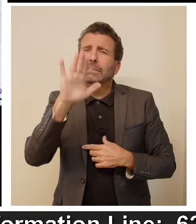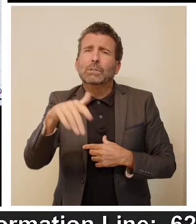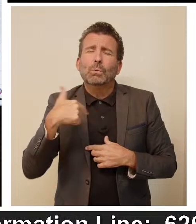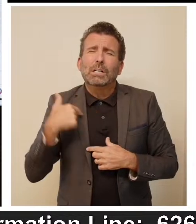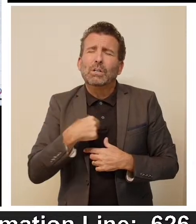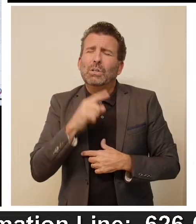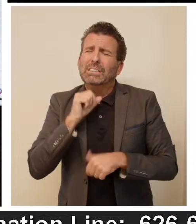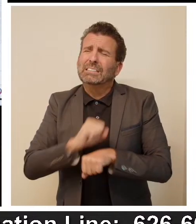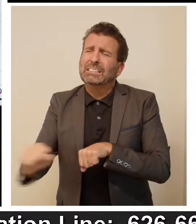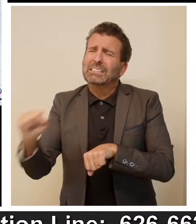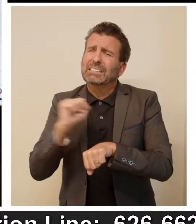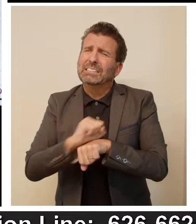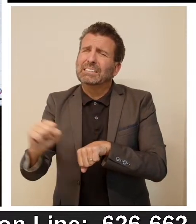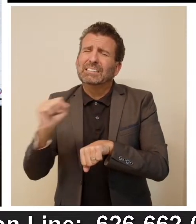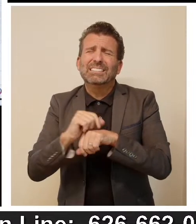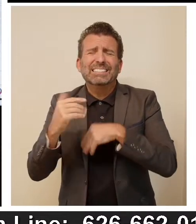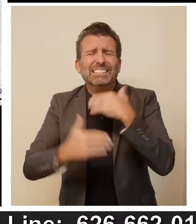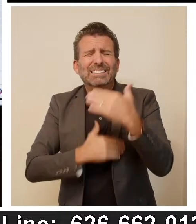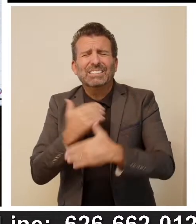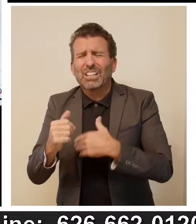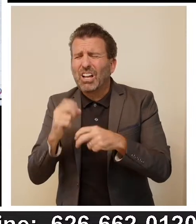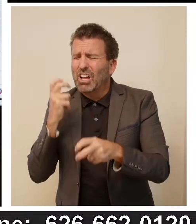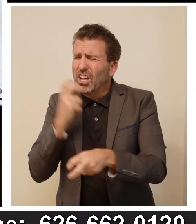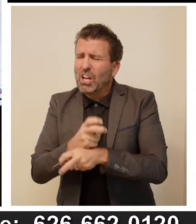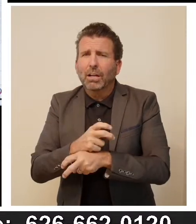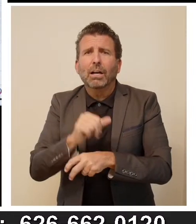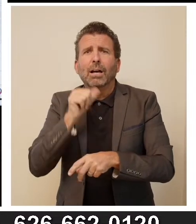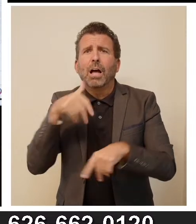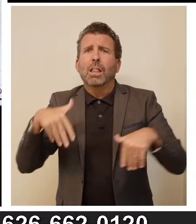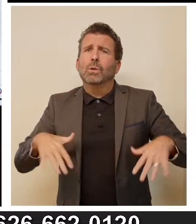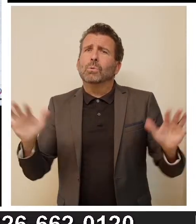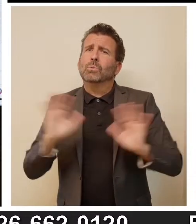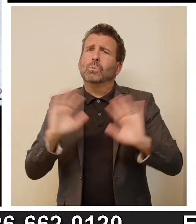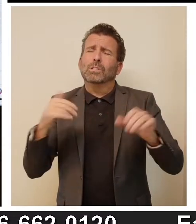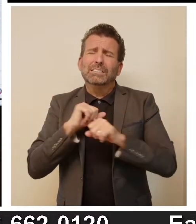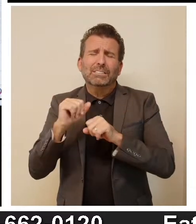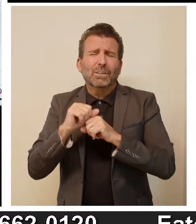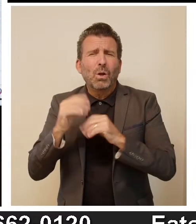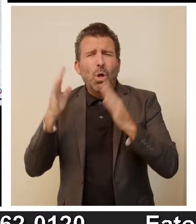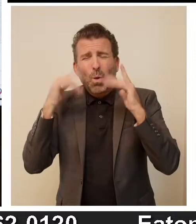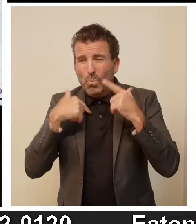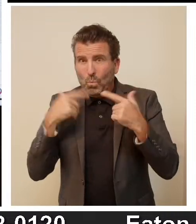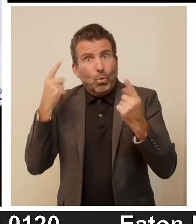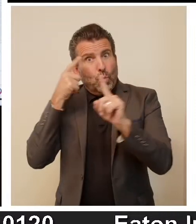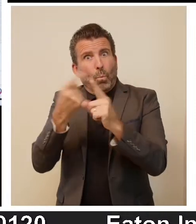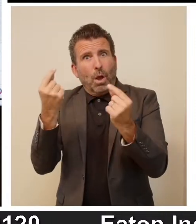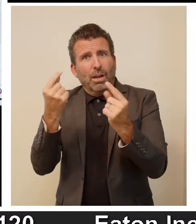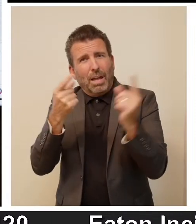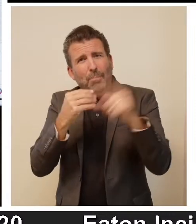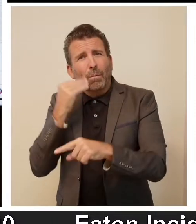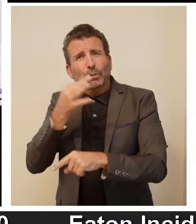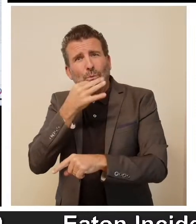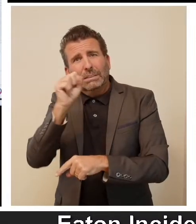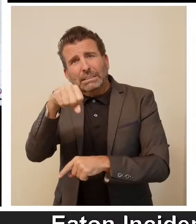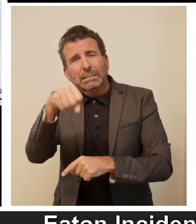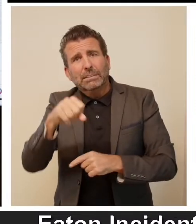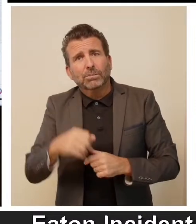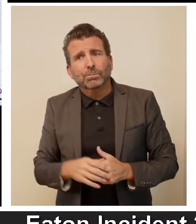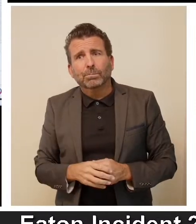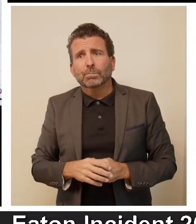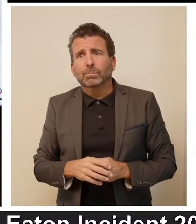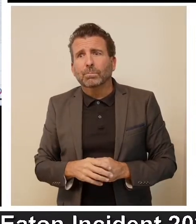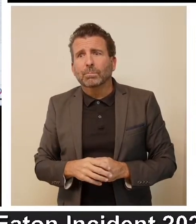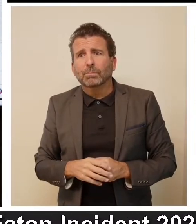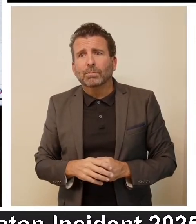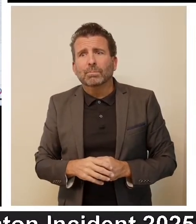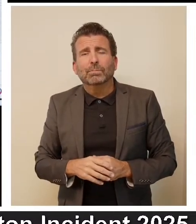to your homes in a way that is safe for you and your loved ones to start the process of rebuilding. Thank